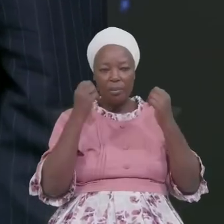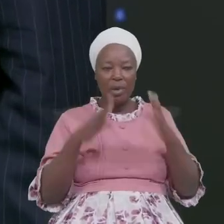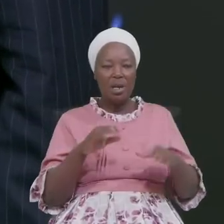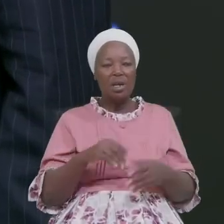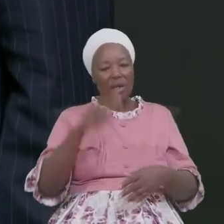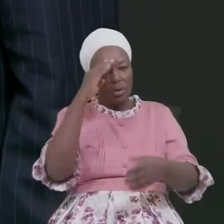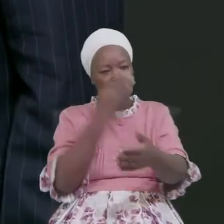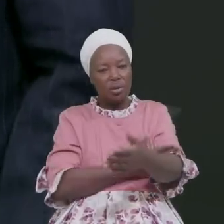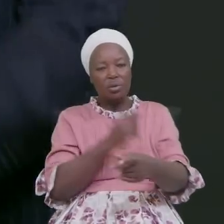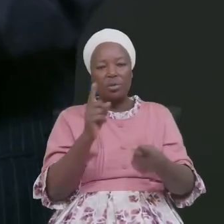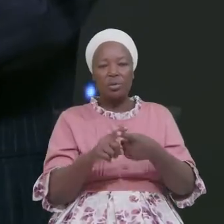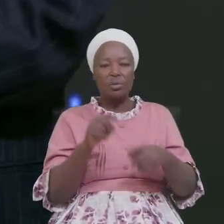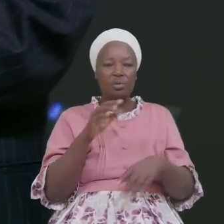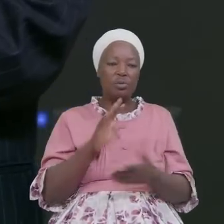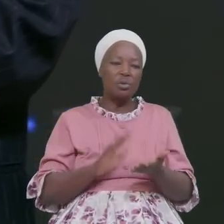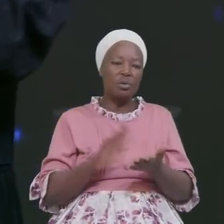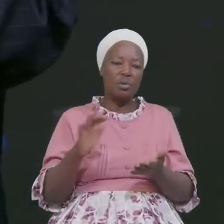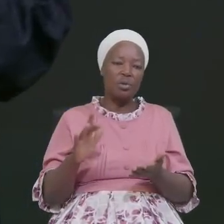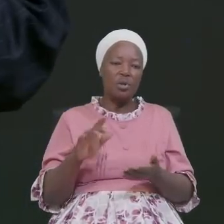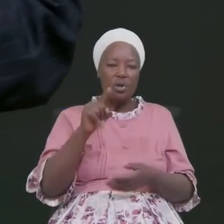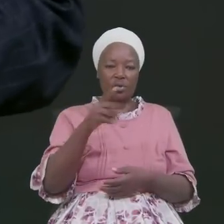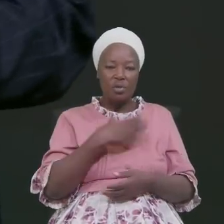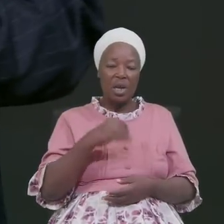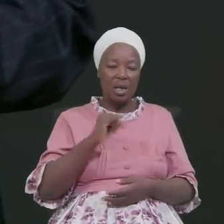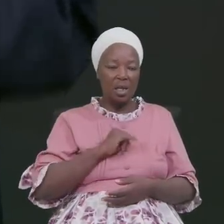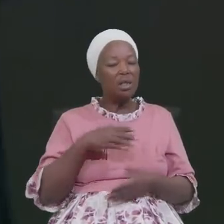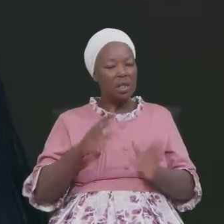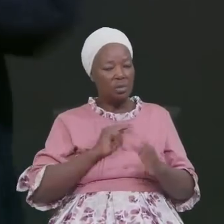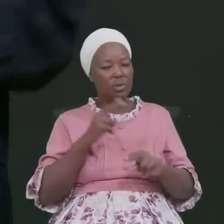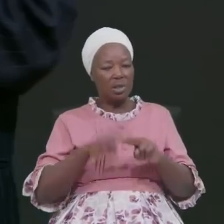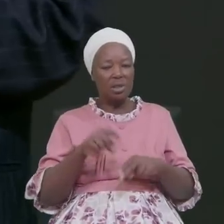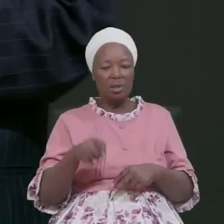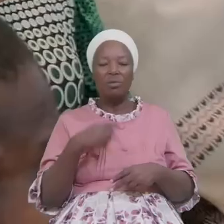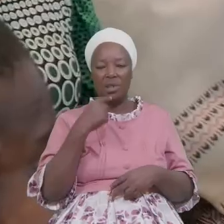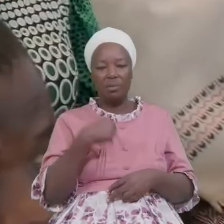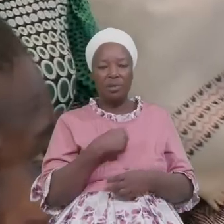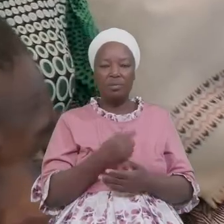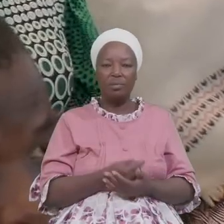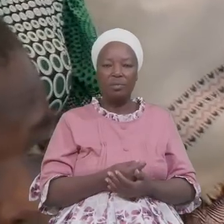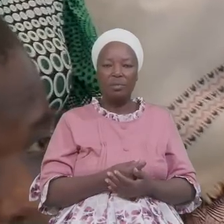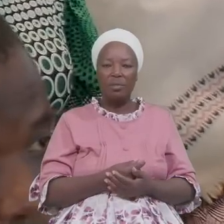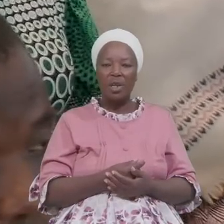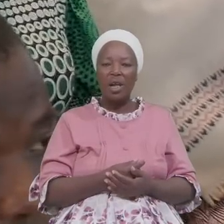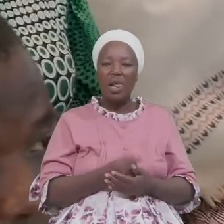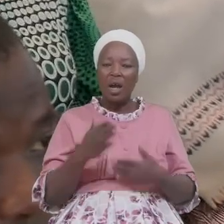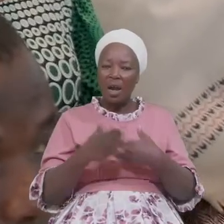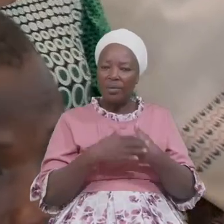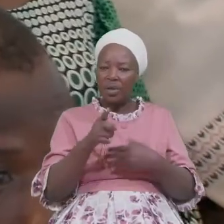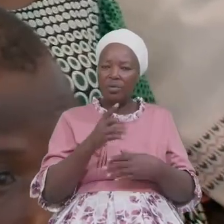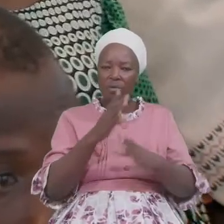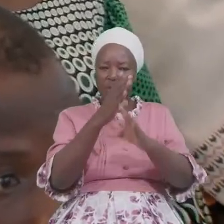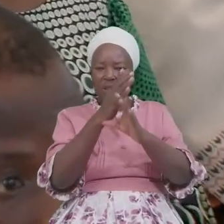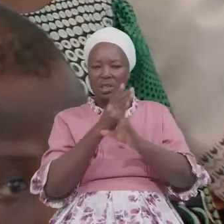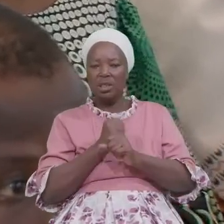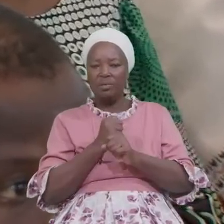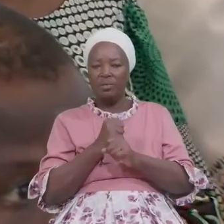unto glory. You and I, let's see now. Tell me, after you say the Lord has touched